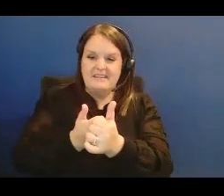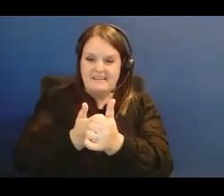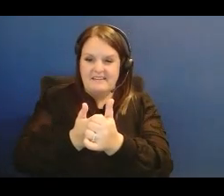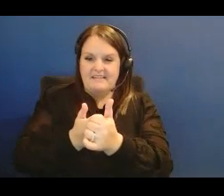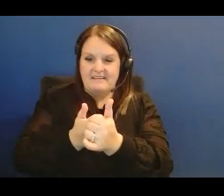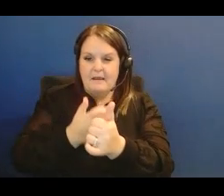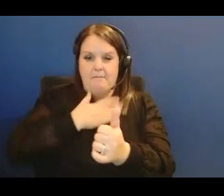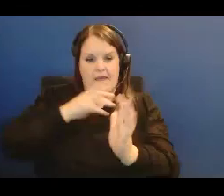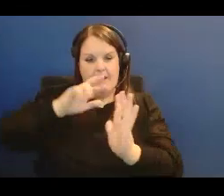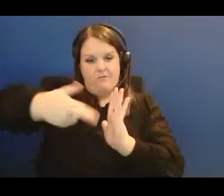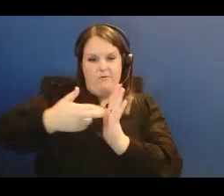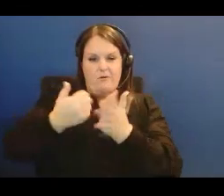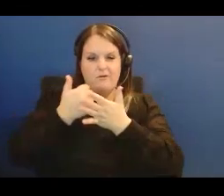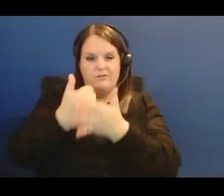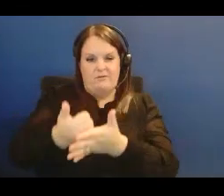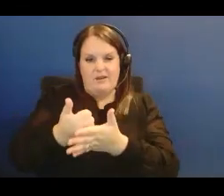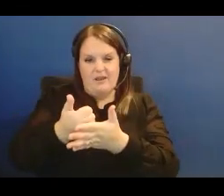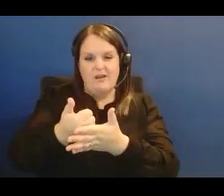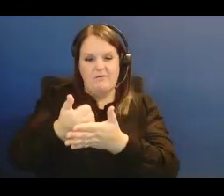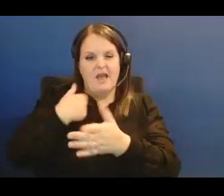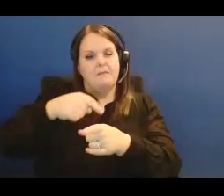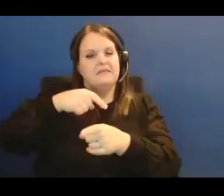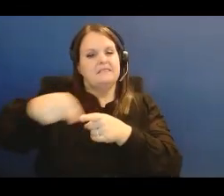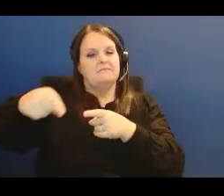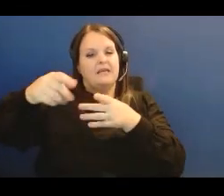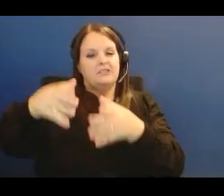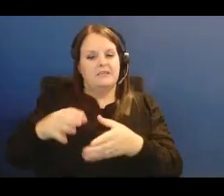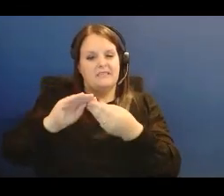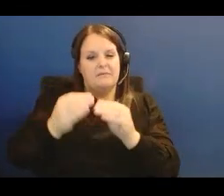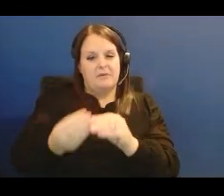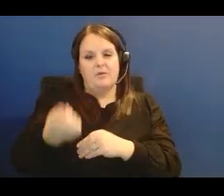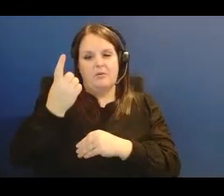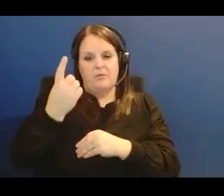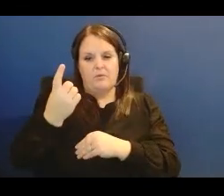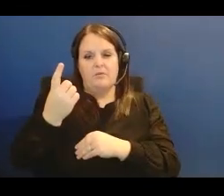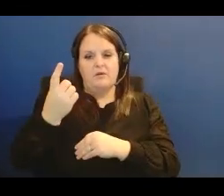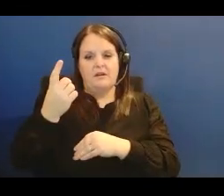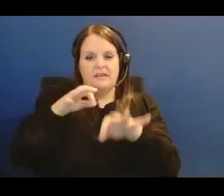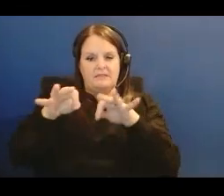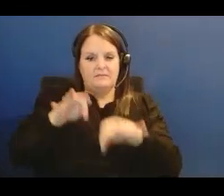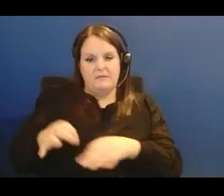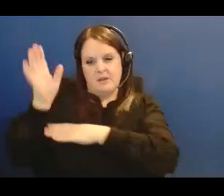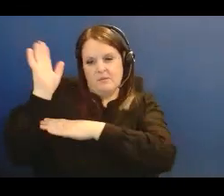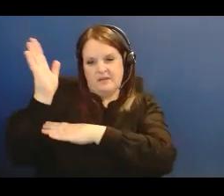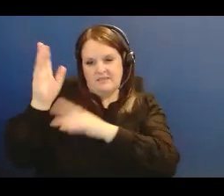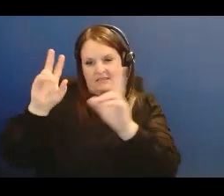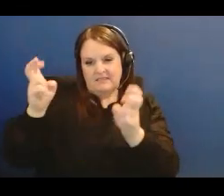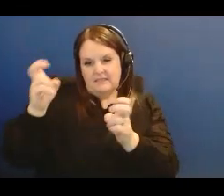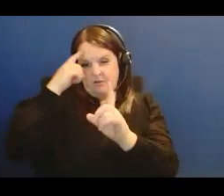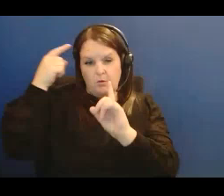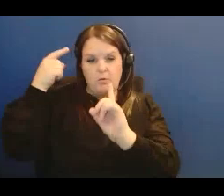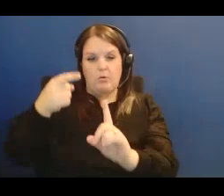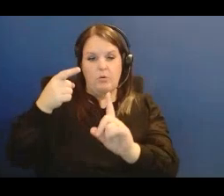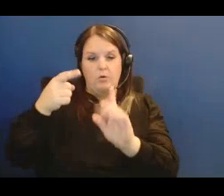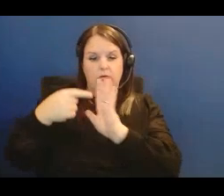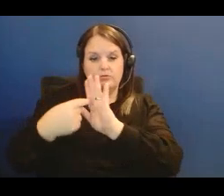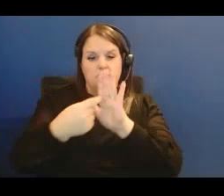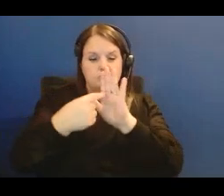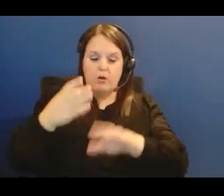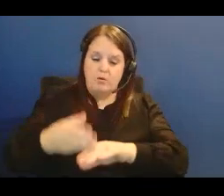my role, the Health Program Specialist 1. The intent of my presentation today is to increase